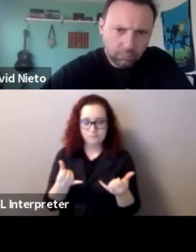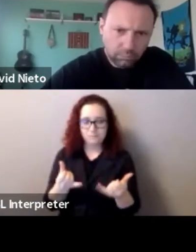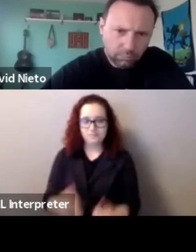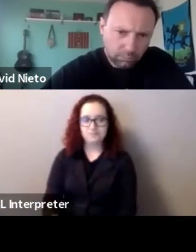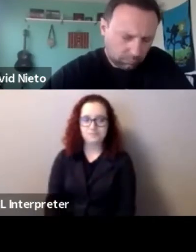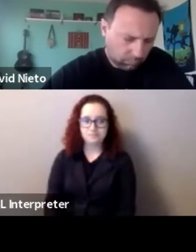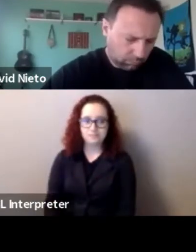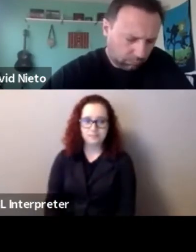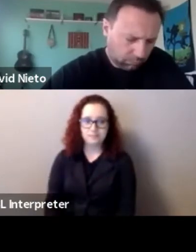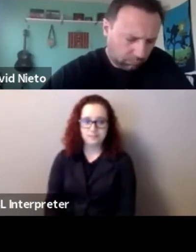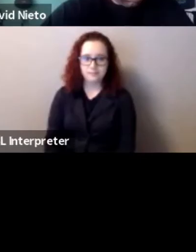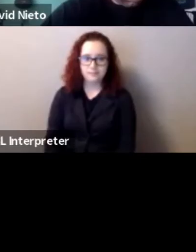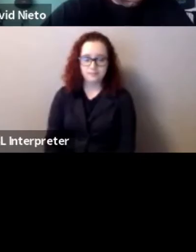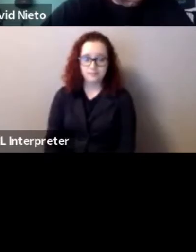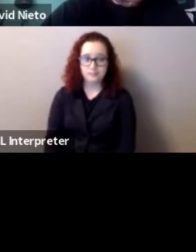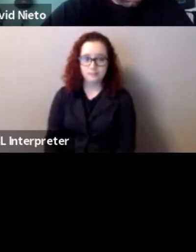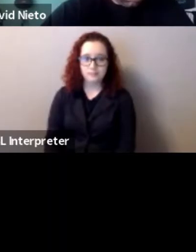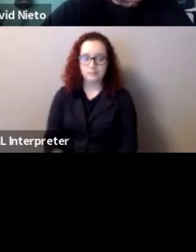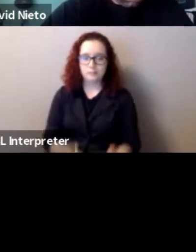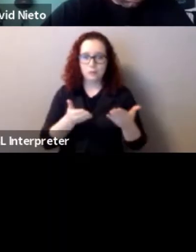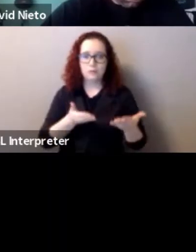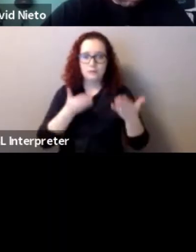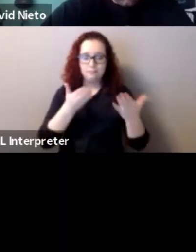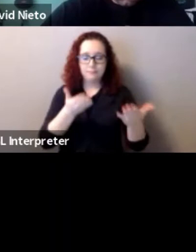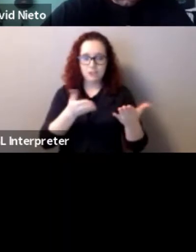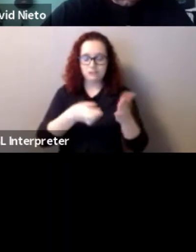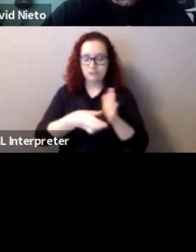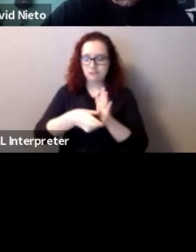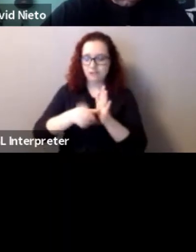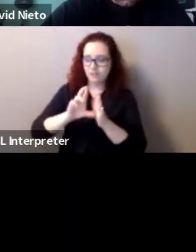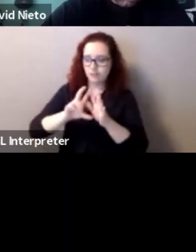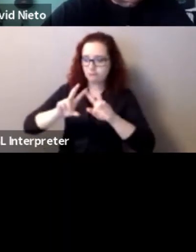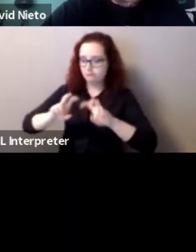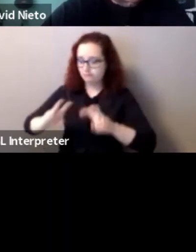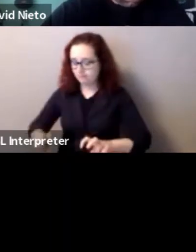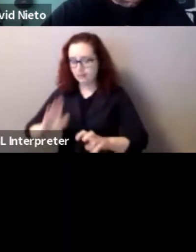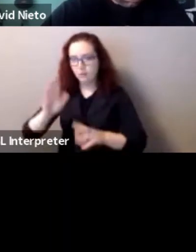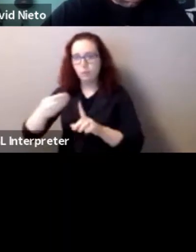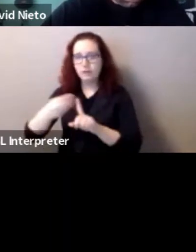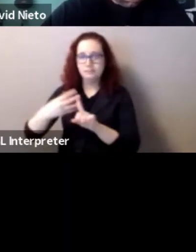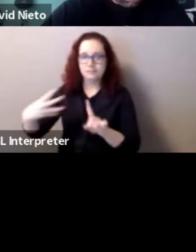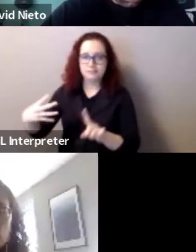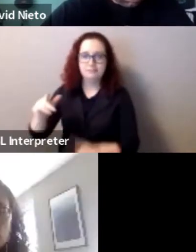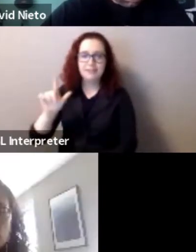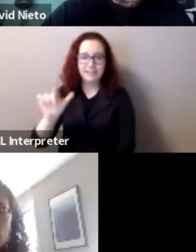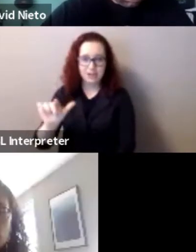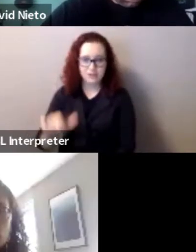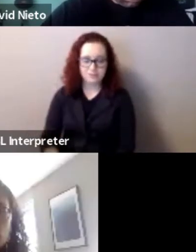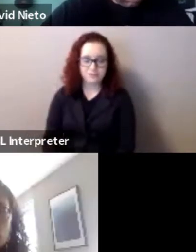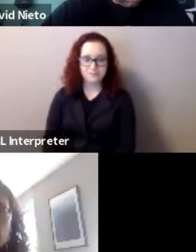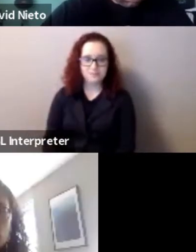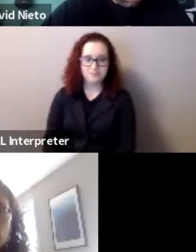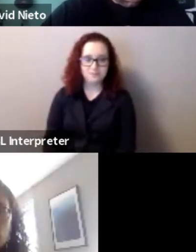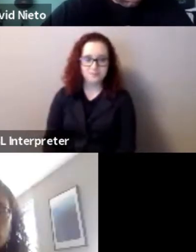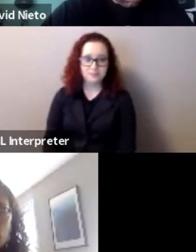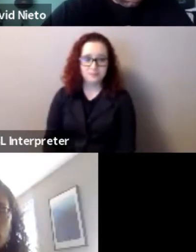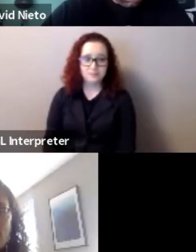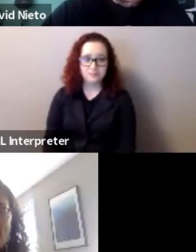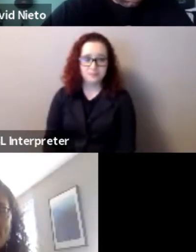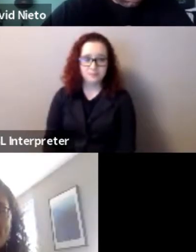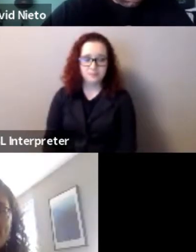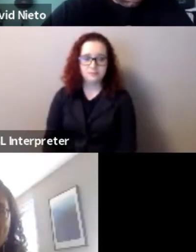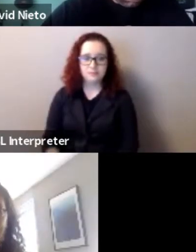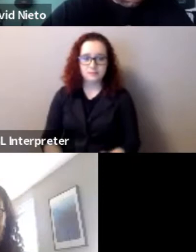actually get them through the review process, how you create sessions, et cetera, for the annual meeting. The submission